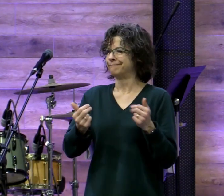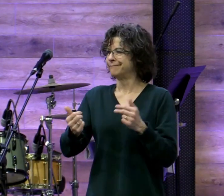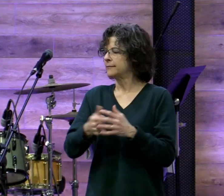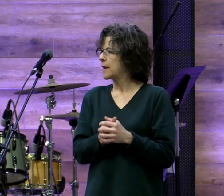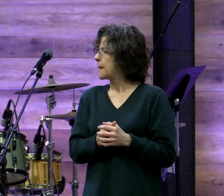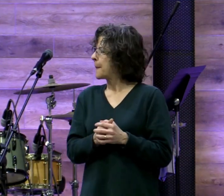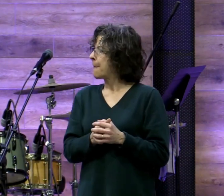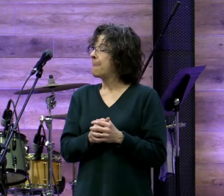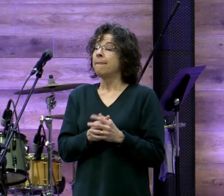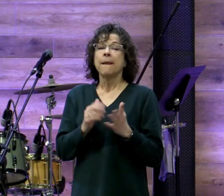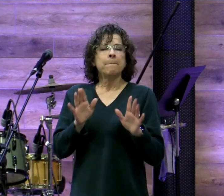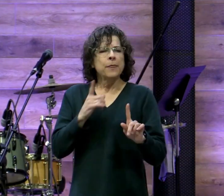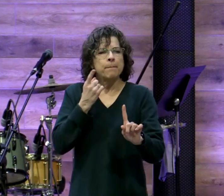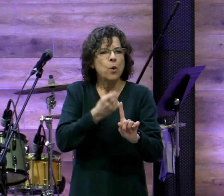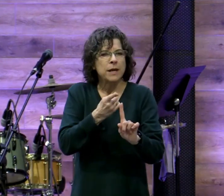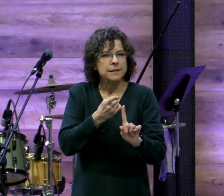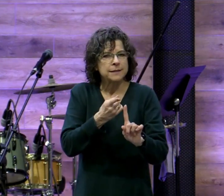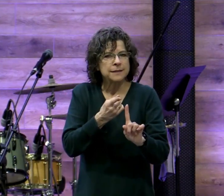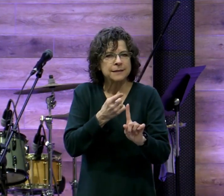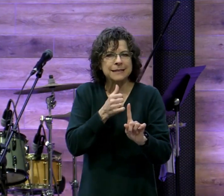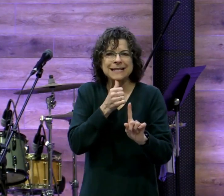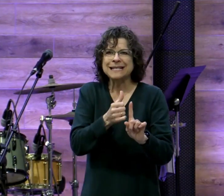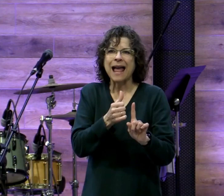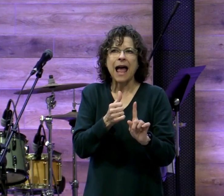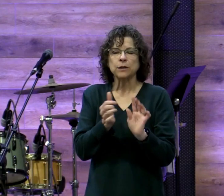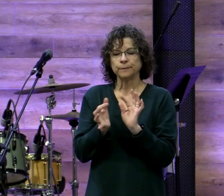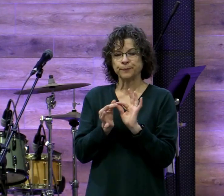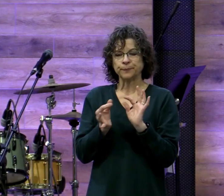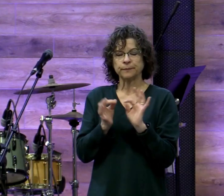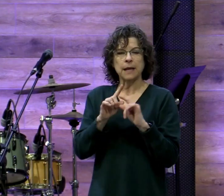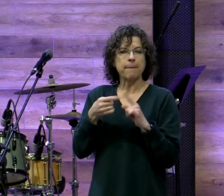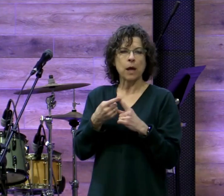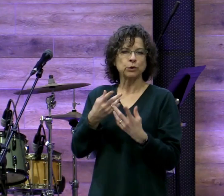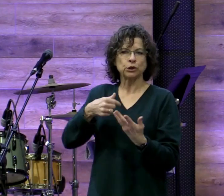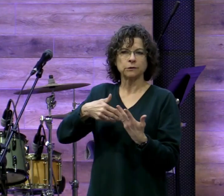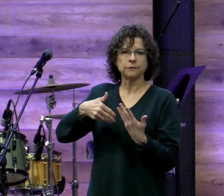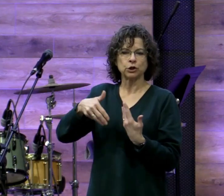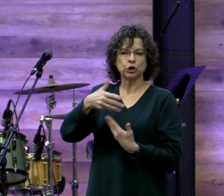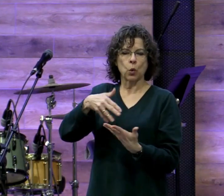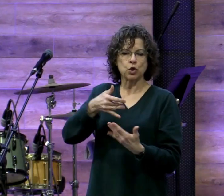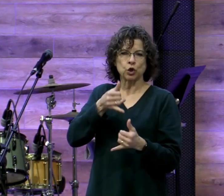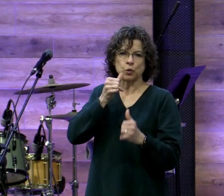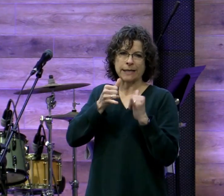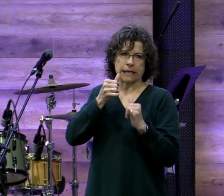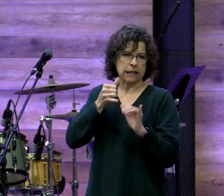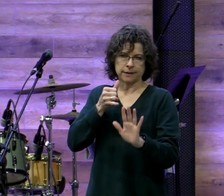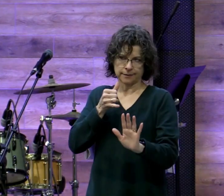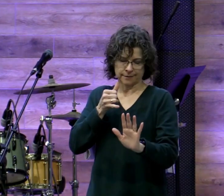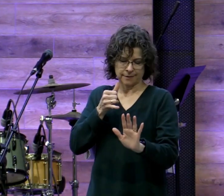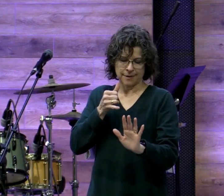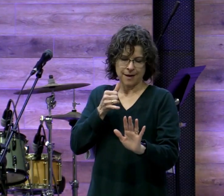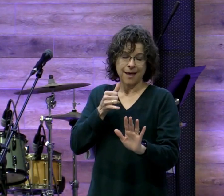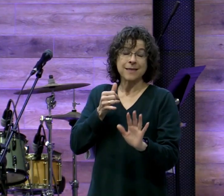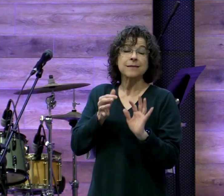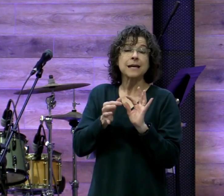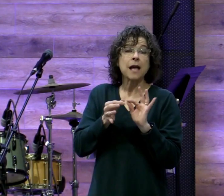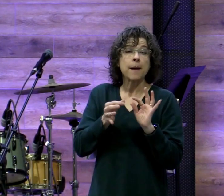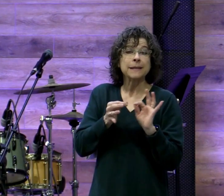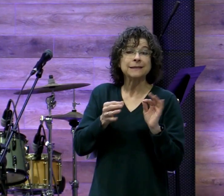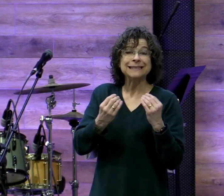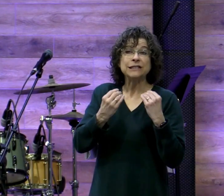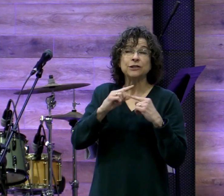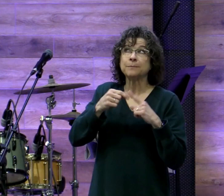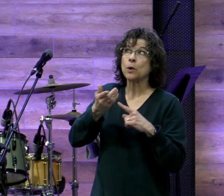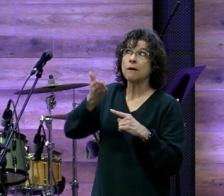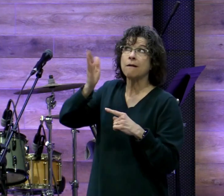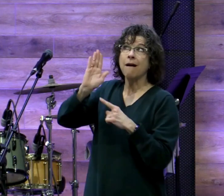Here's the thing. The point of this story is not to be a commentary on social drinking, but it does teach us something about God and the goodness